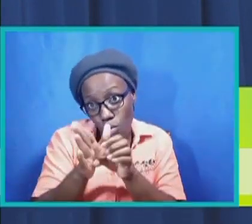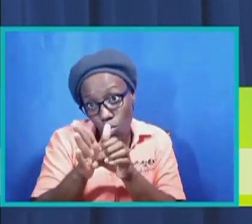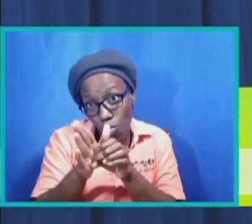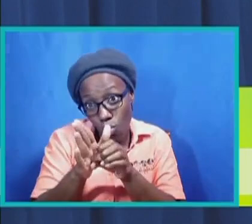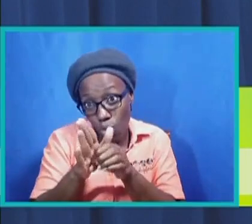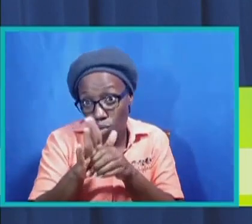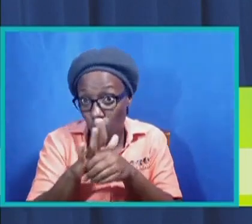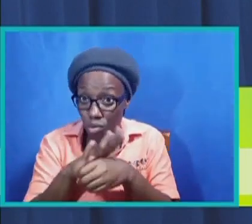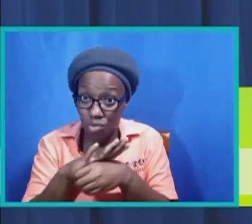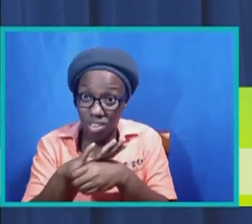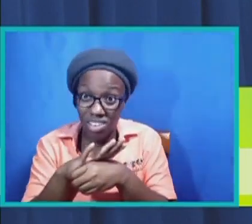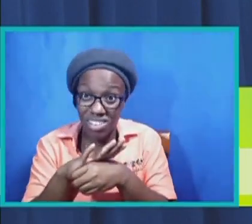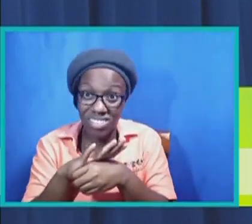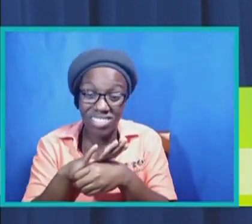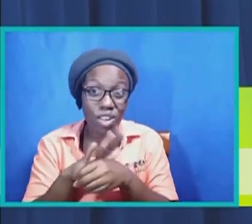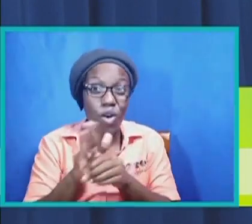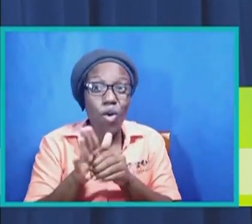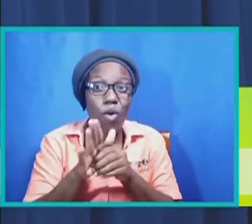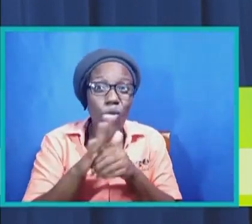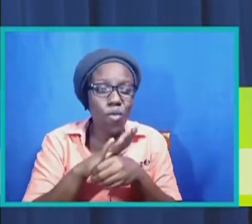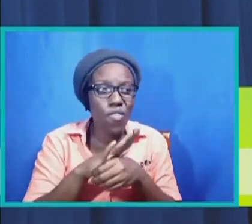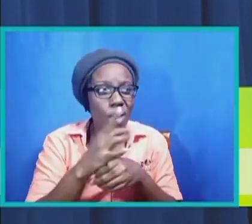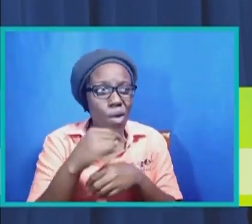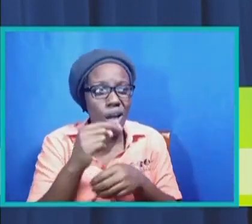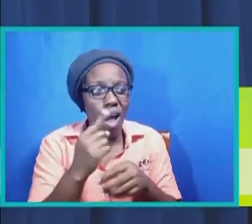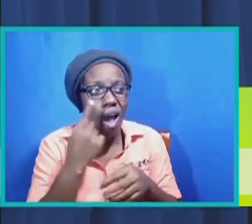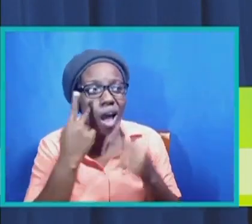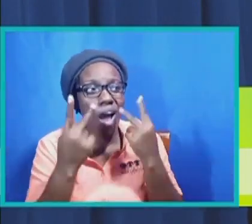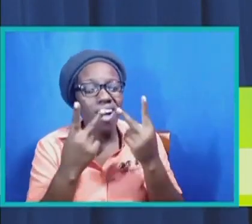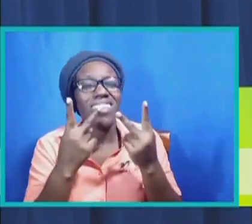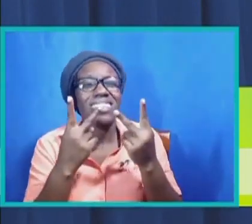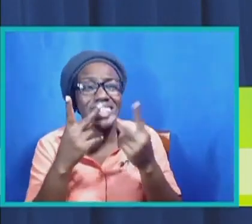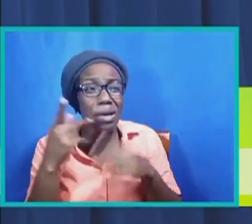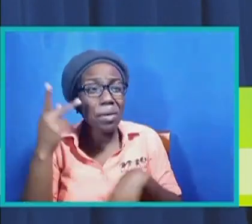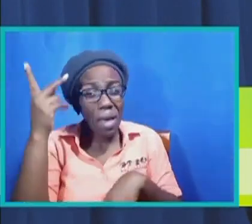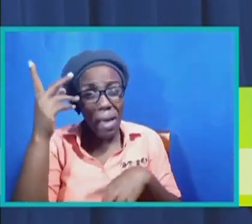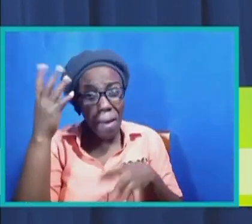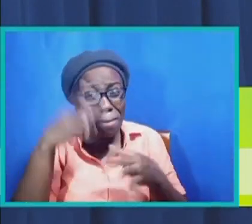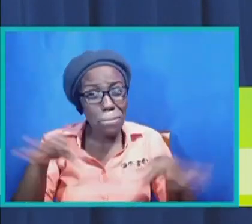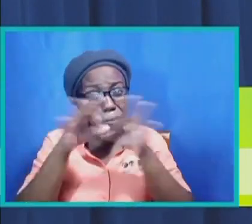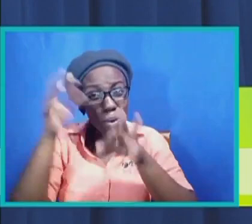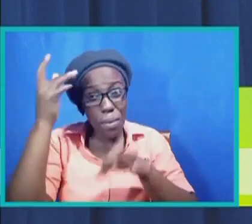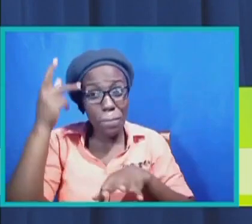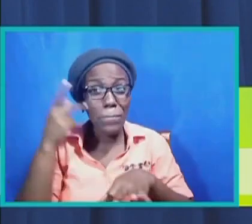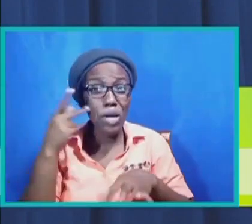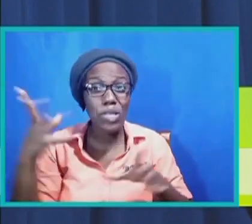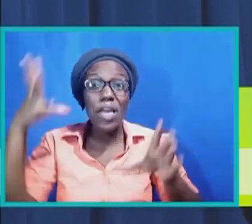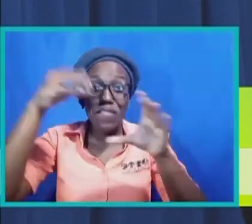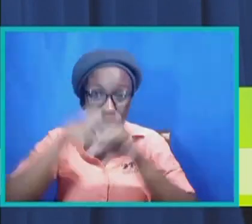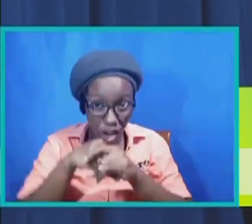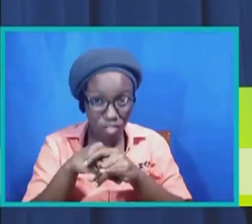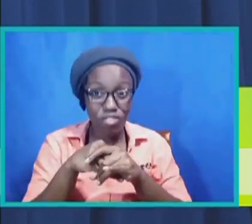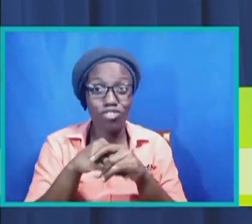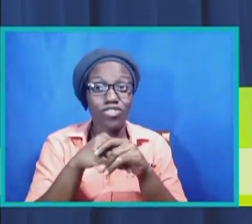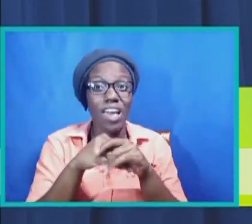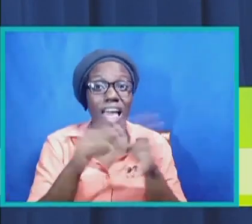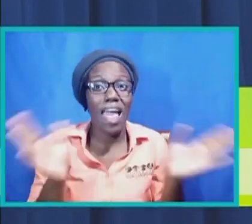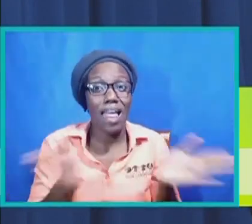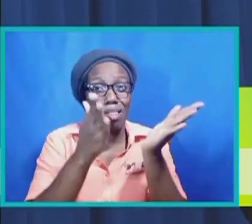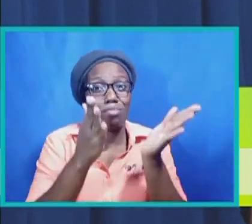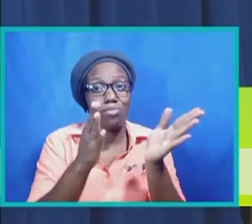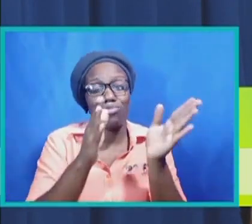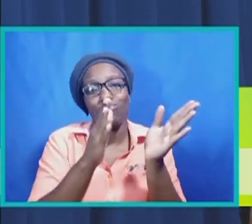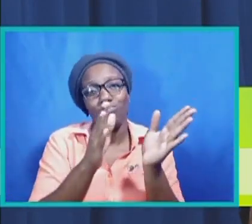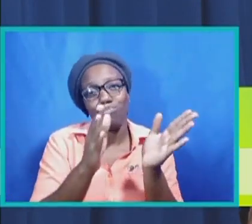the importance of parents in their children's learning. But not just the parents, the